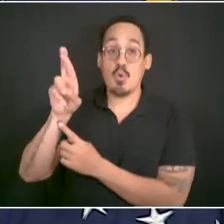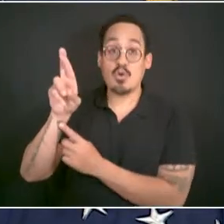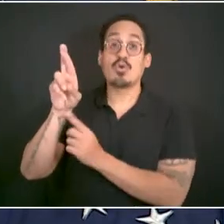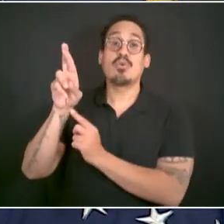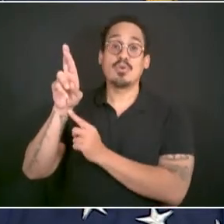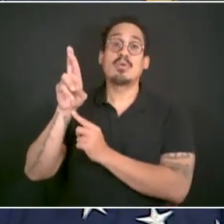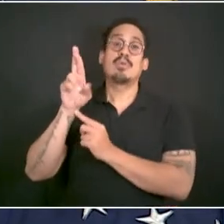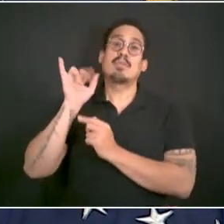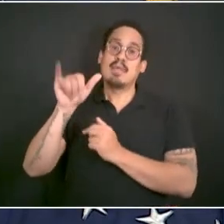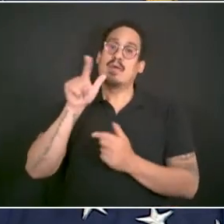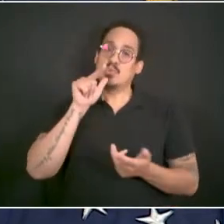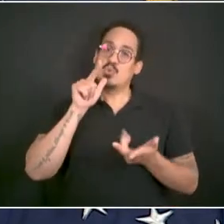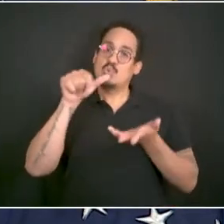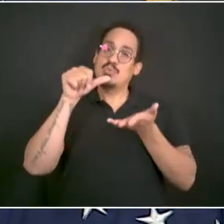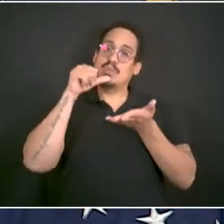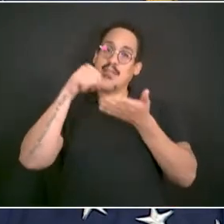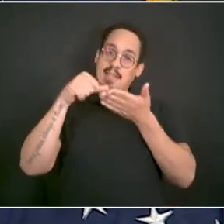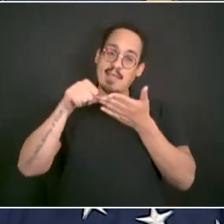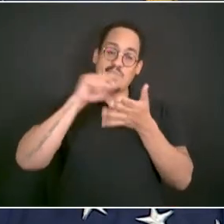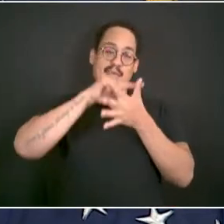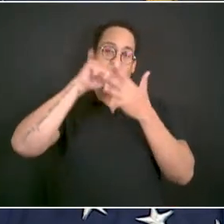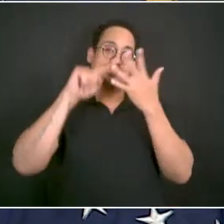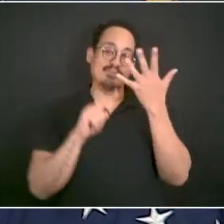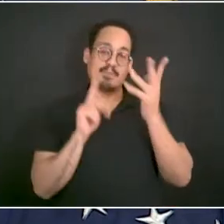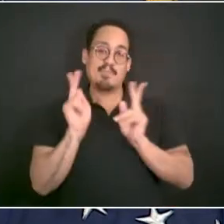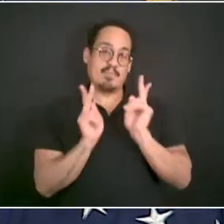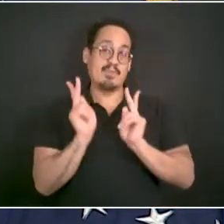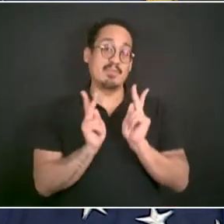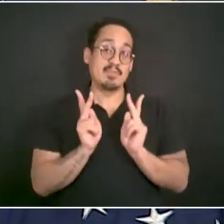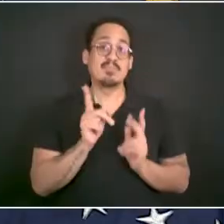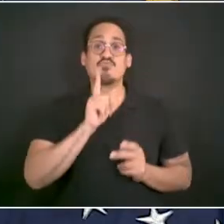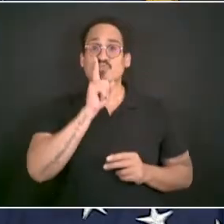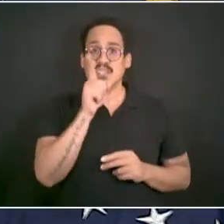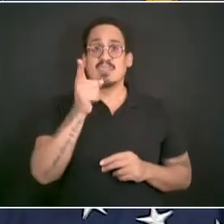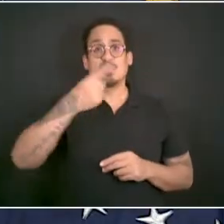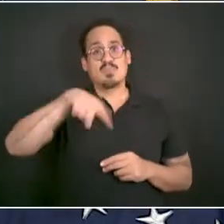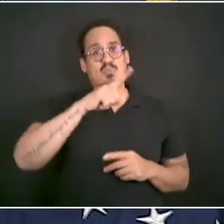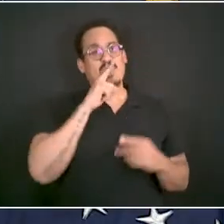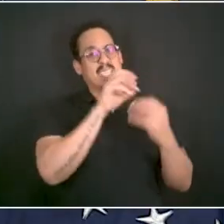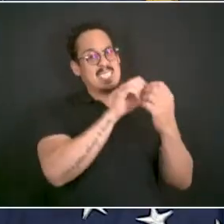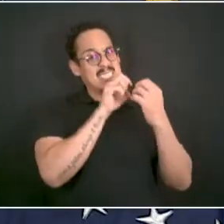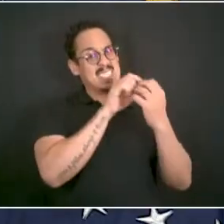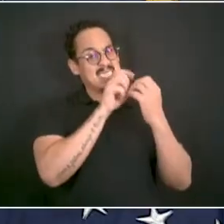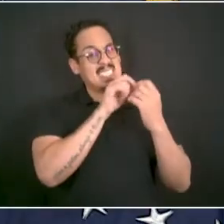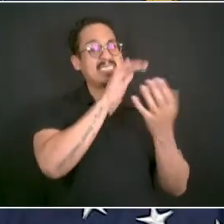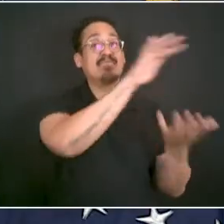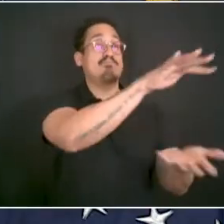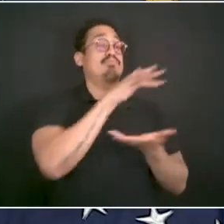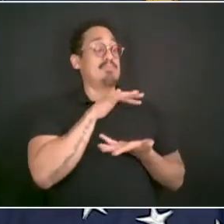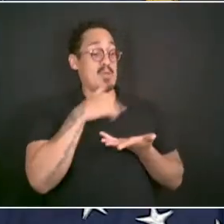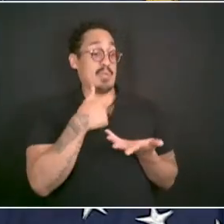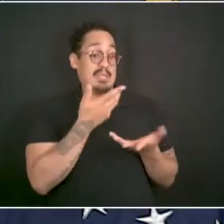huge for this region. It was huge for this region, and we had to get it done, and we were able to get it done.